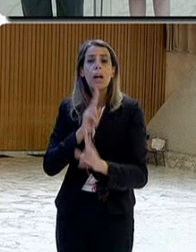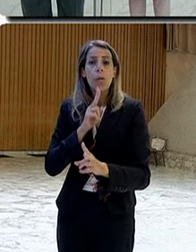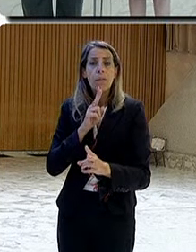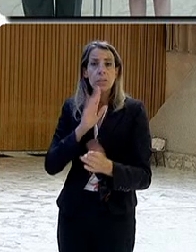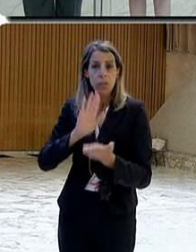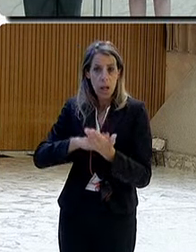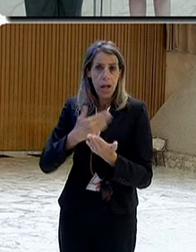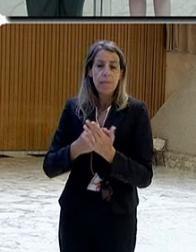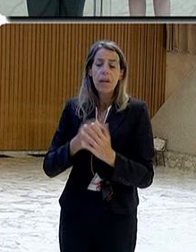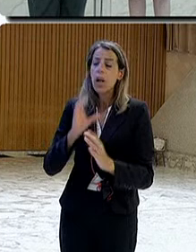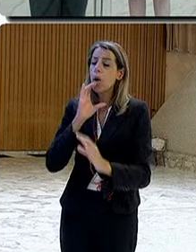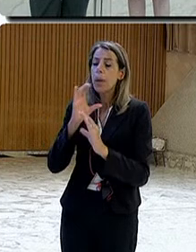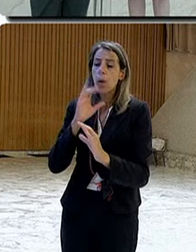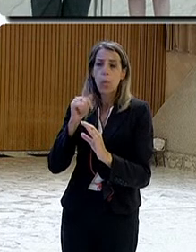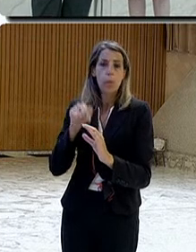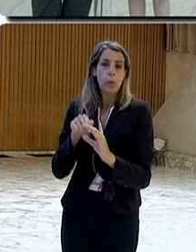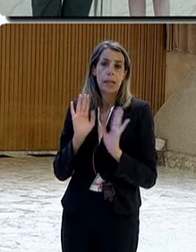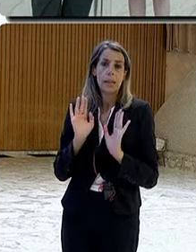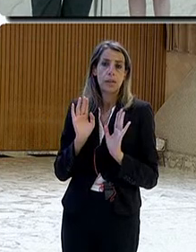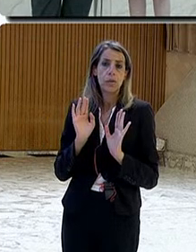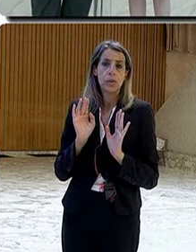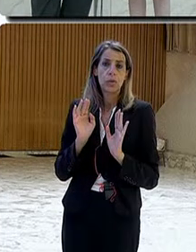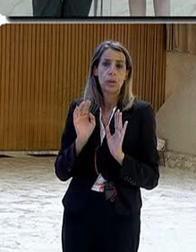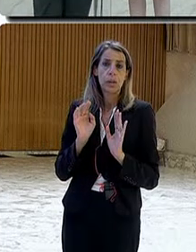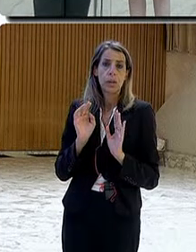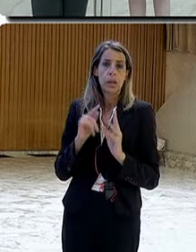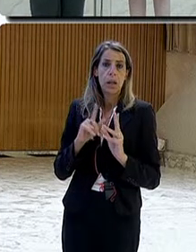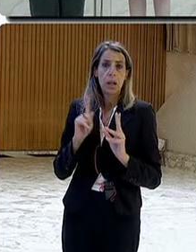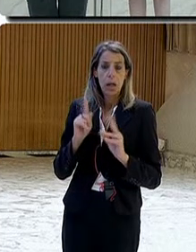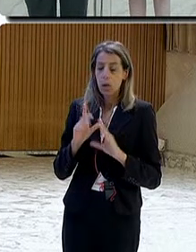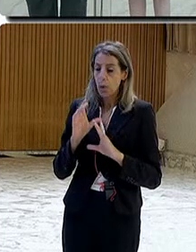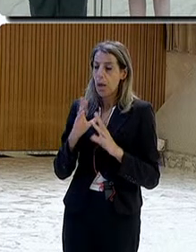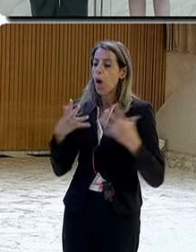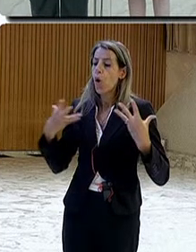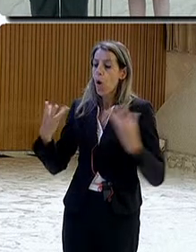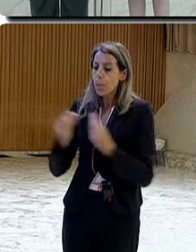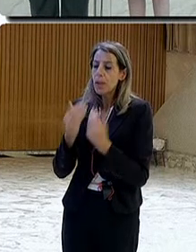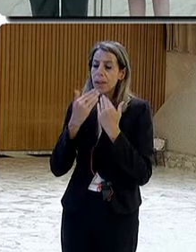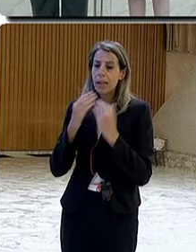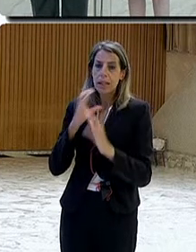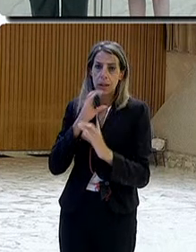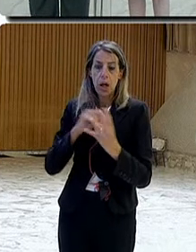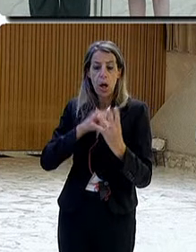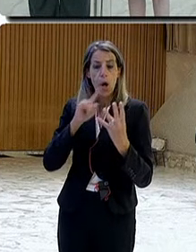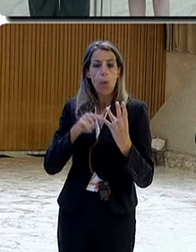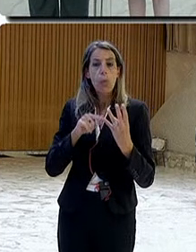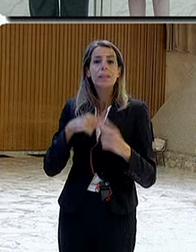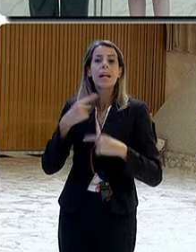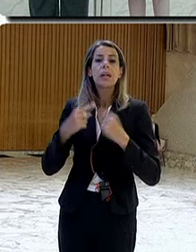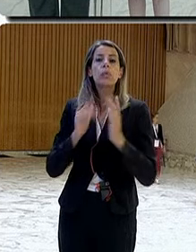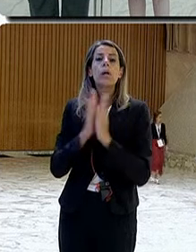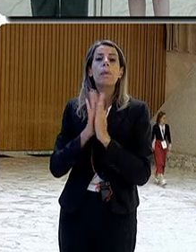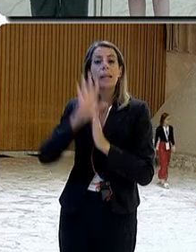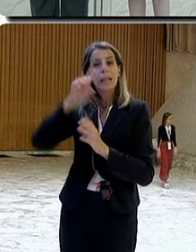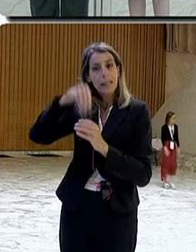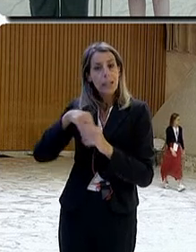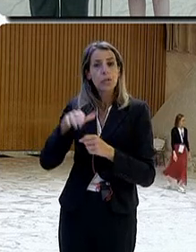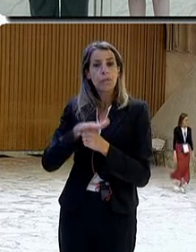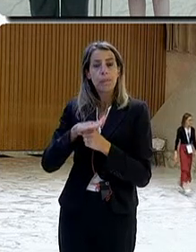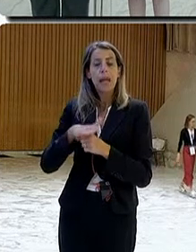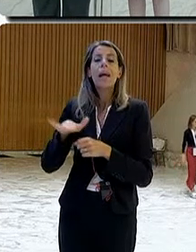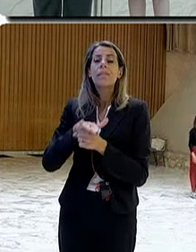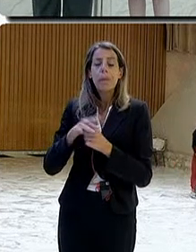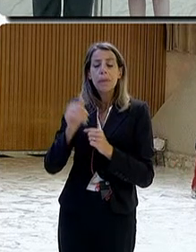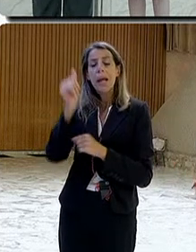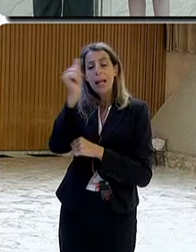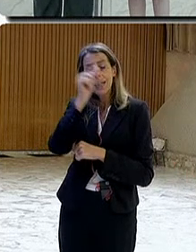communication. And fourth, family prayer rituals. Christian families are called to invite God into our homes, relating to Him